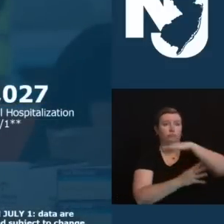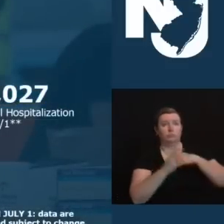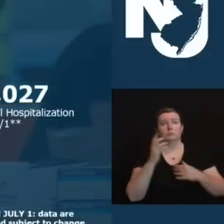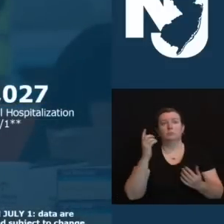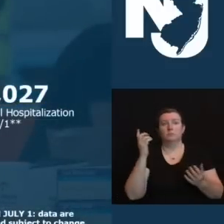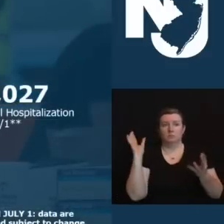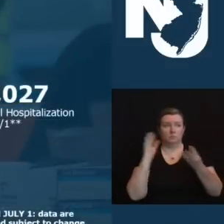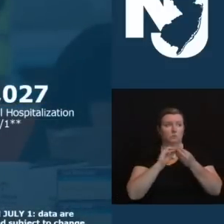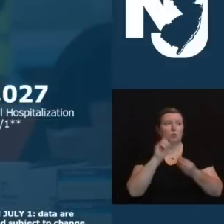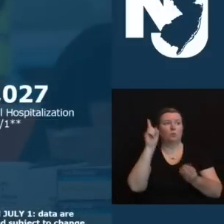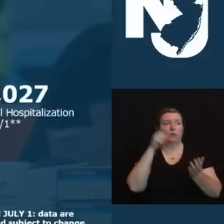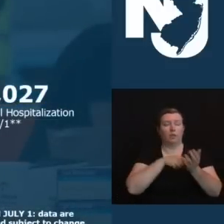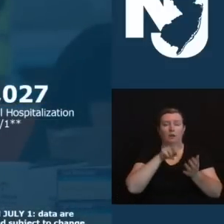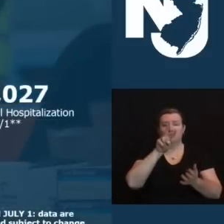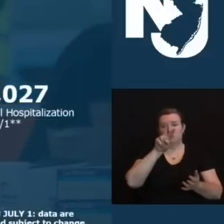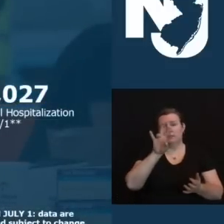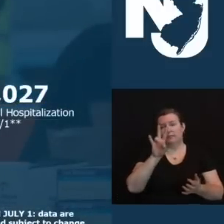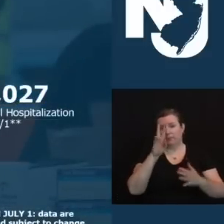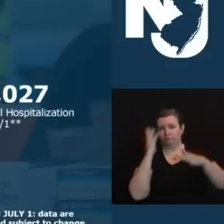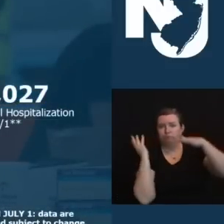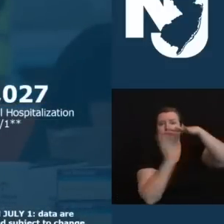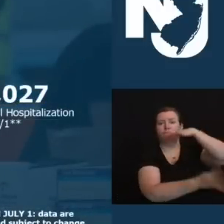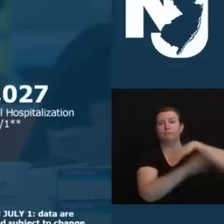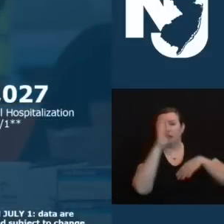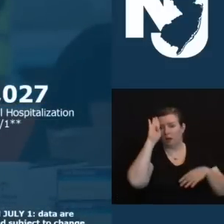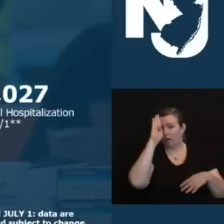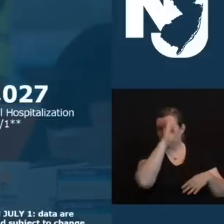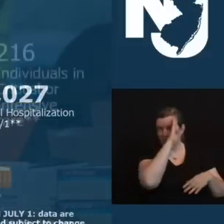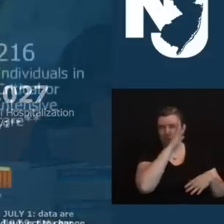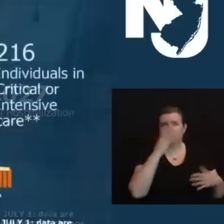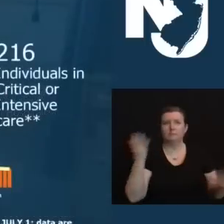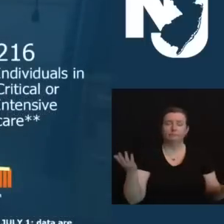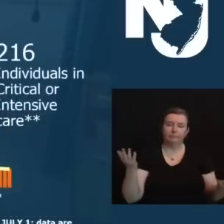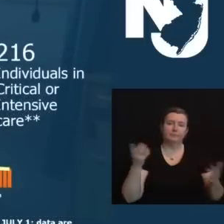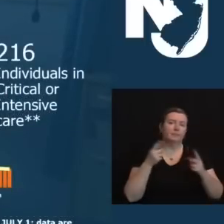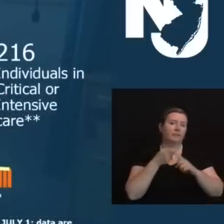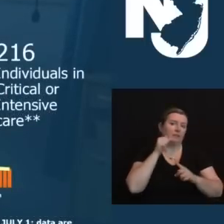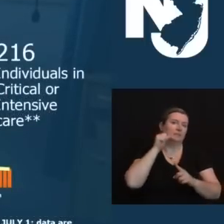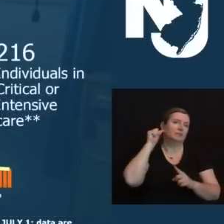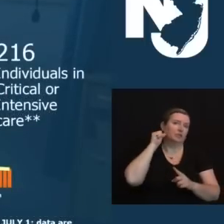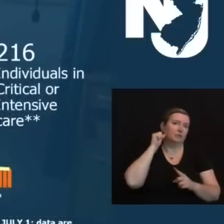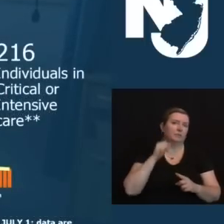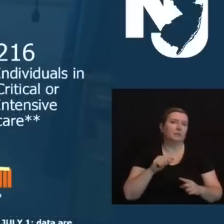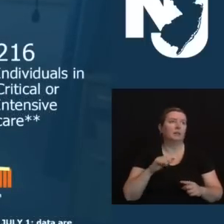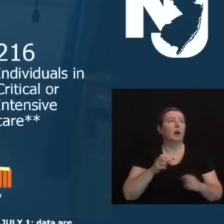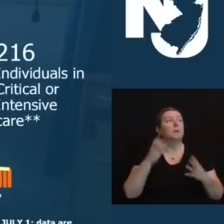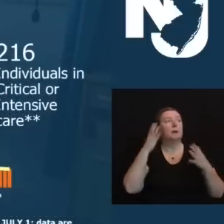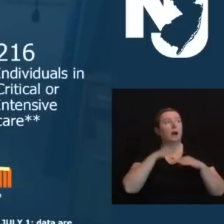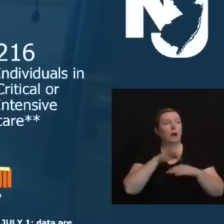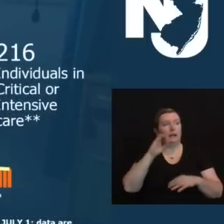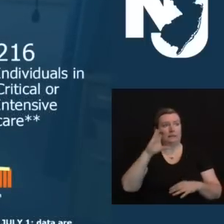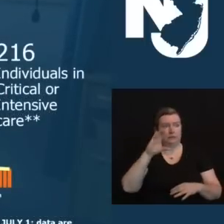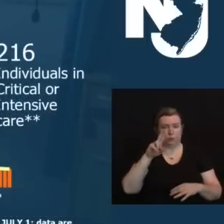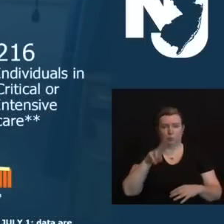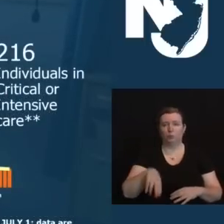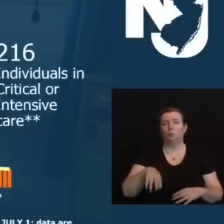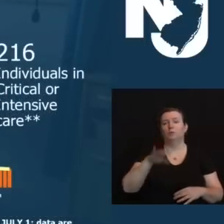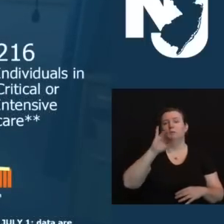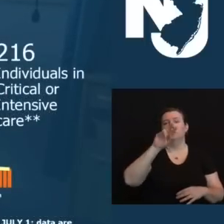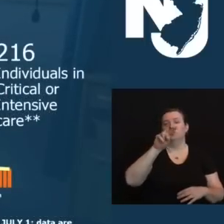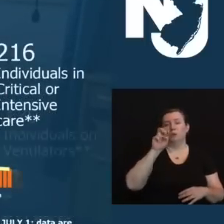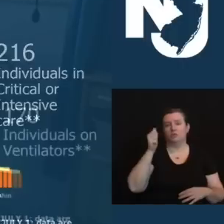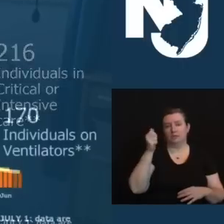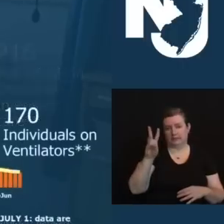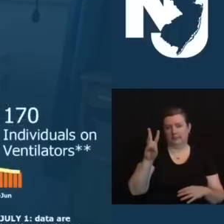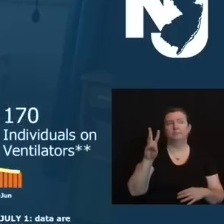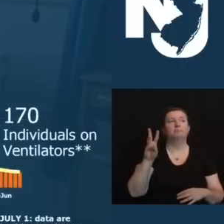for COVID-19 yesterday was 1,027. The number of patients requiring intensive or critical care was